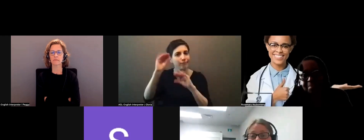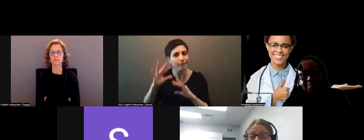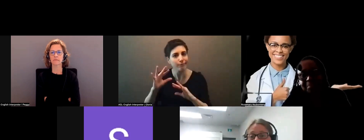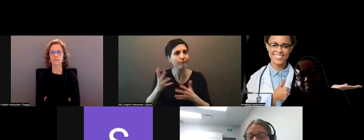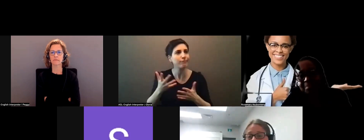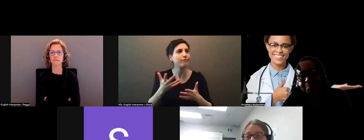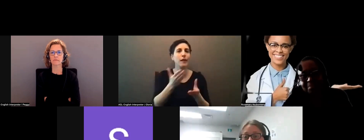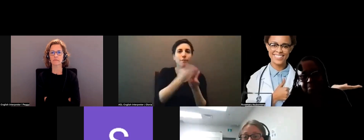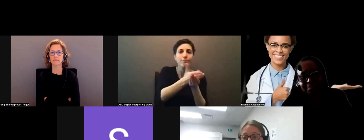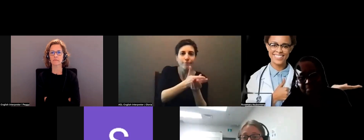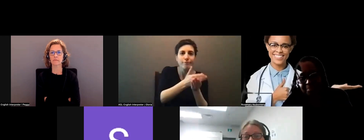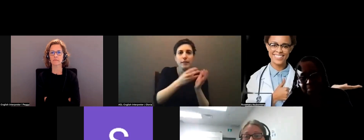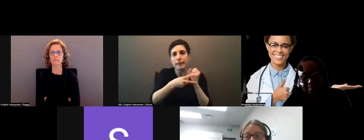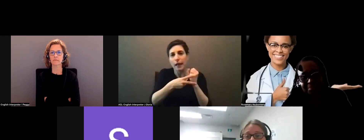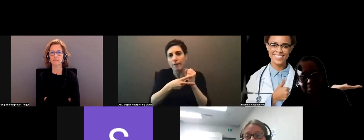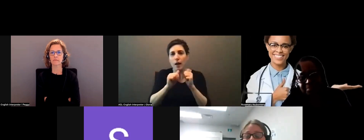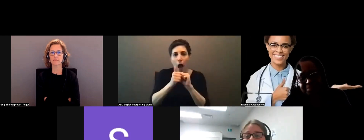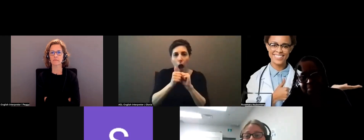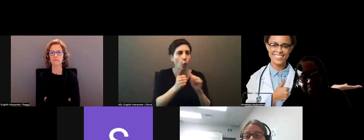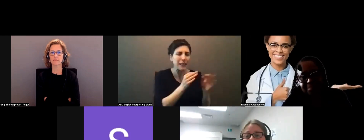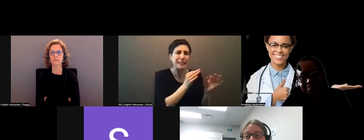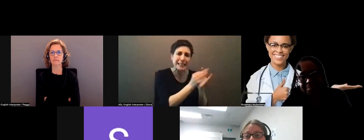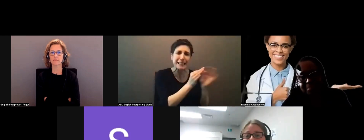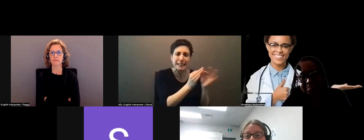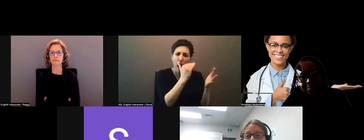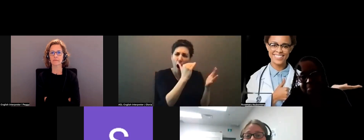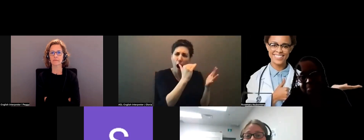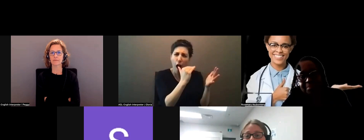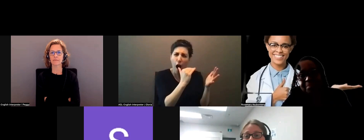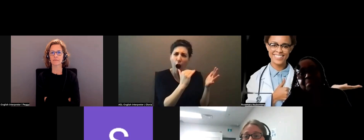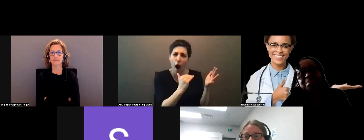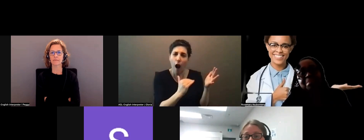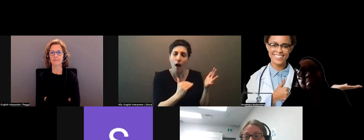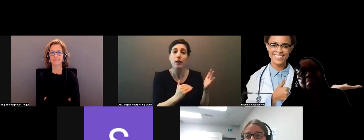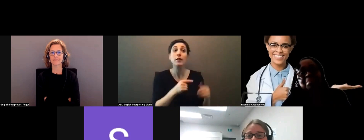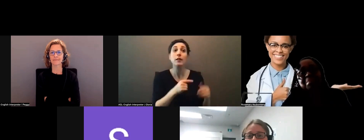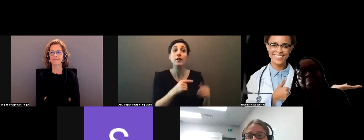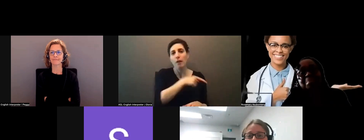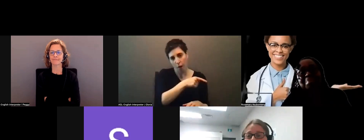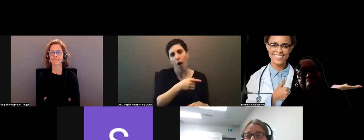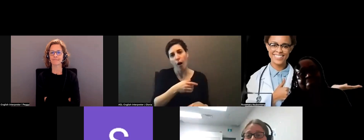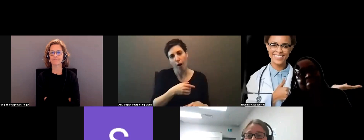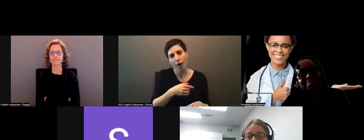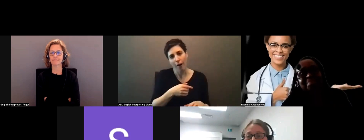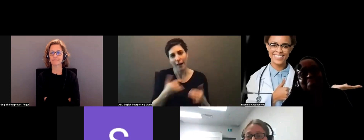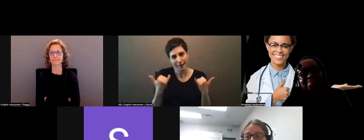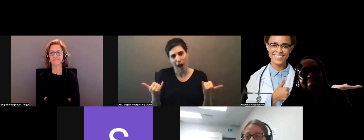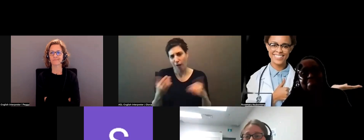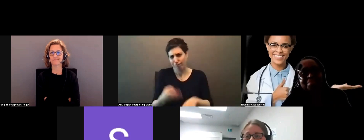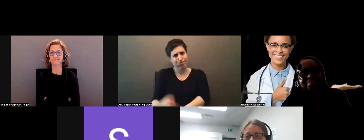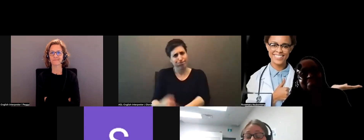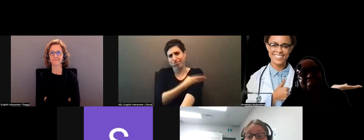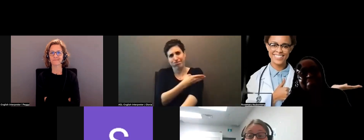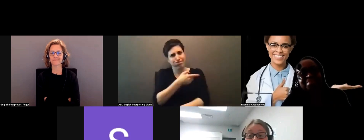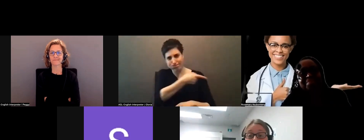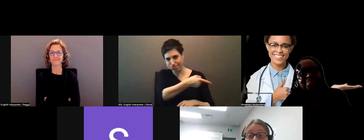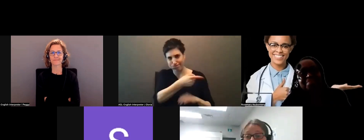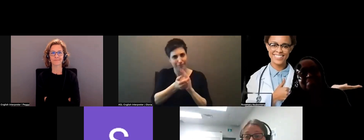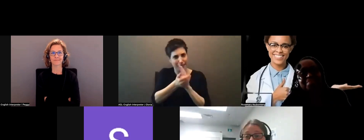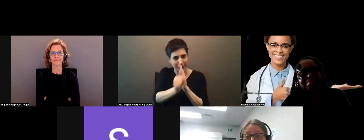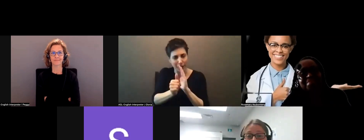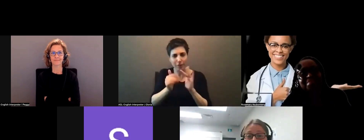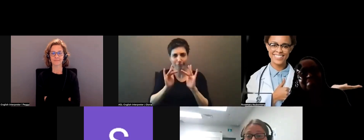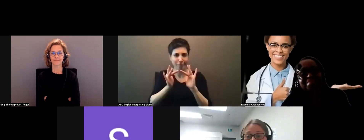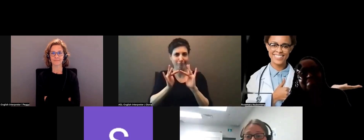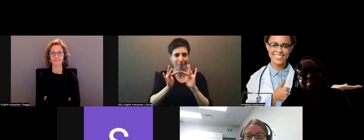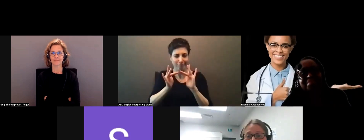on subjects, etc. So Rosemary now just doing a great job, and she really managing a